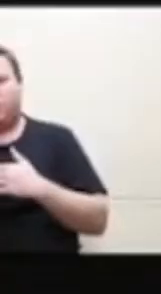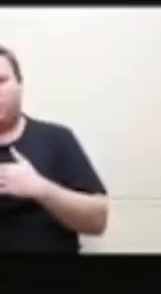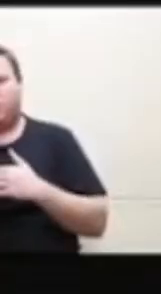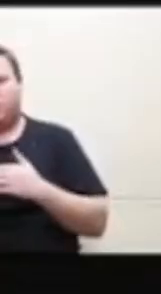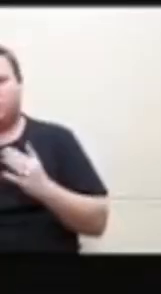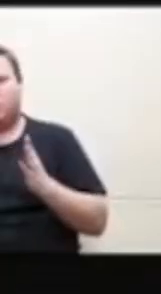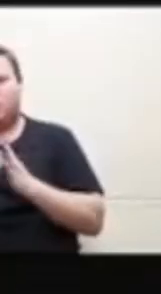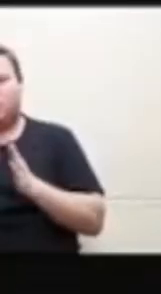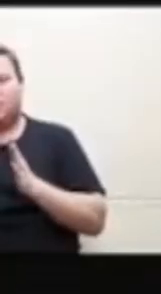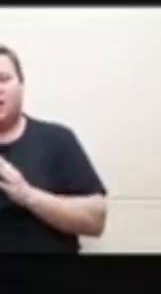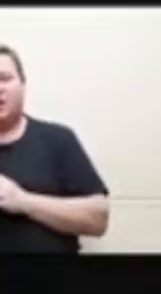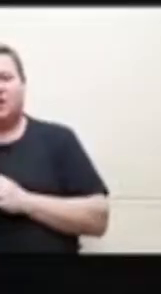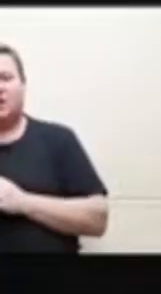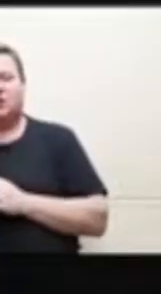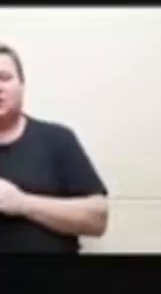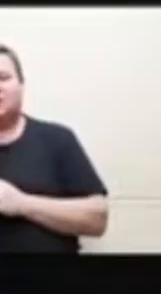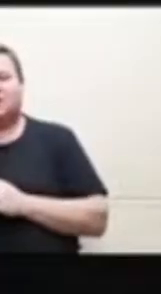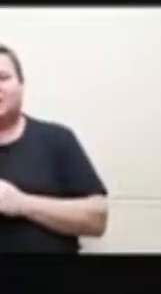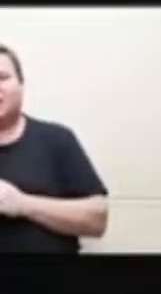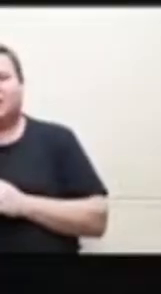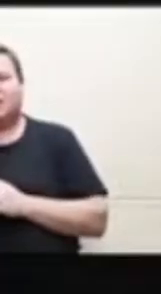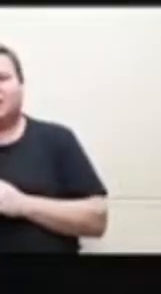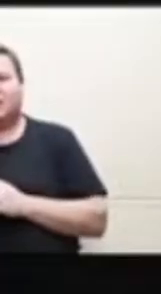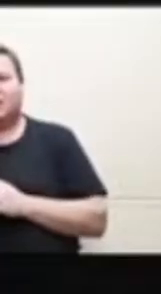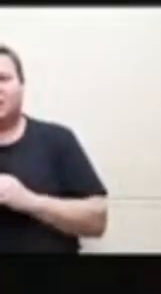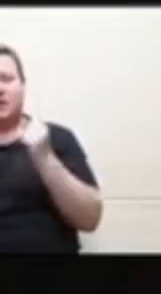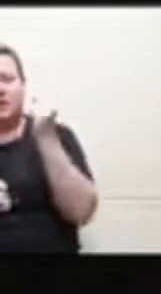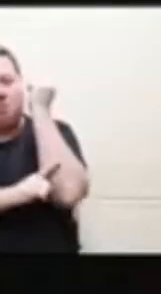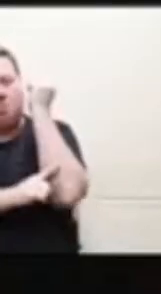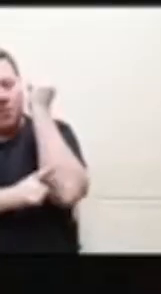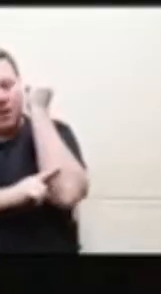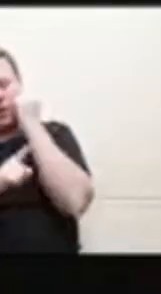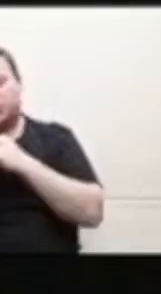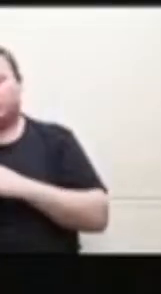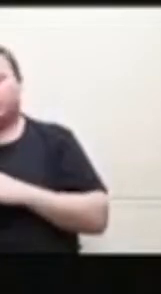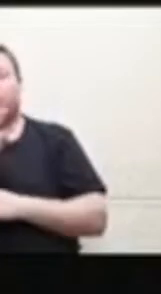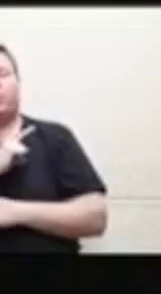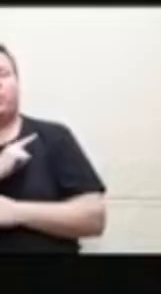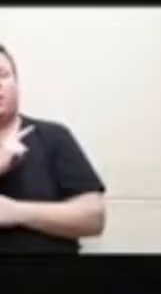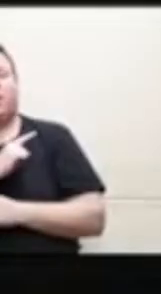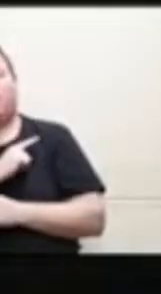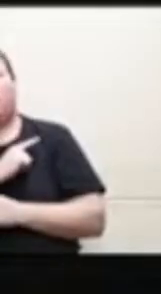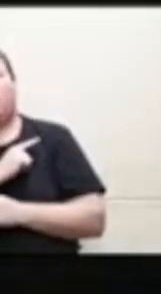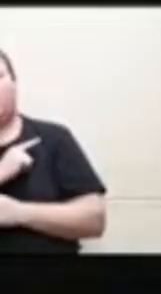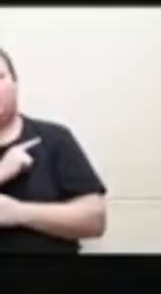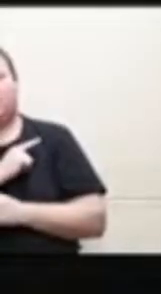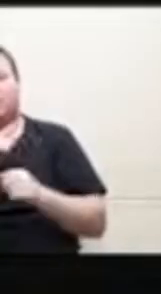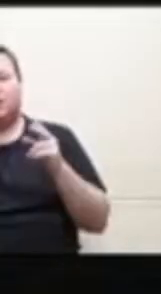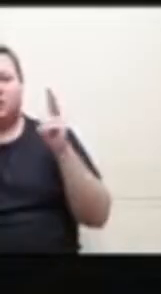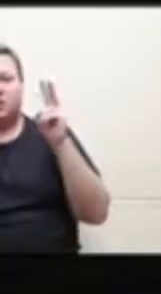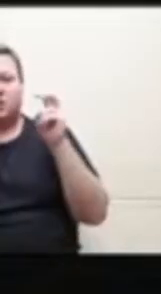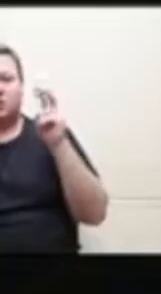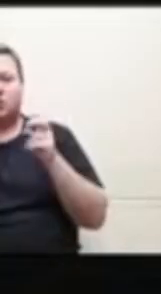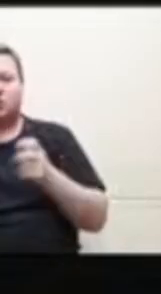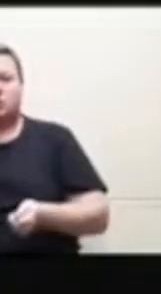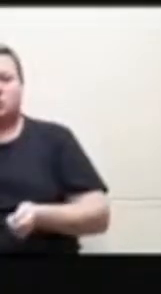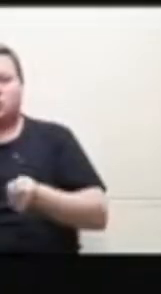AG is saying they penalized you because the issue raised by